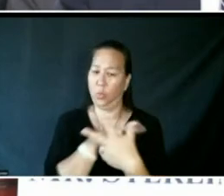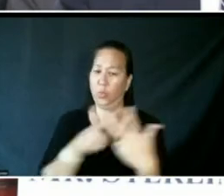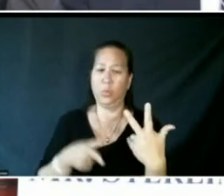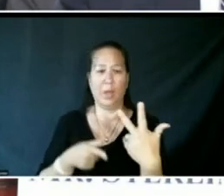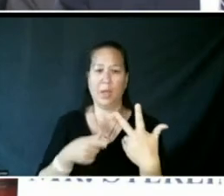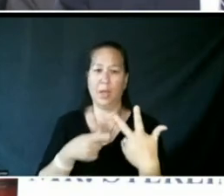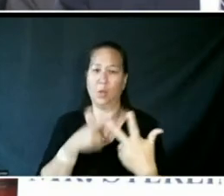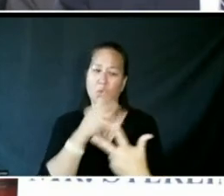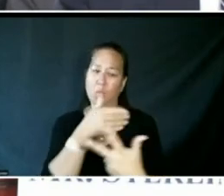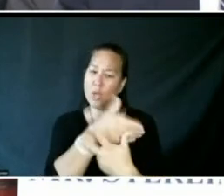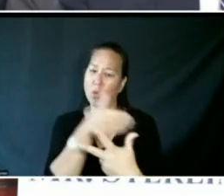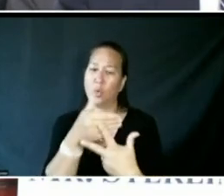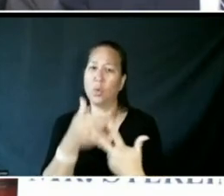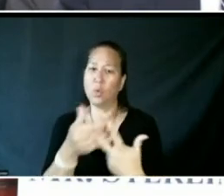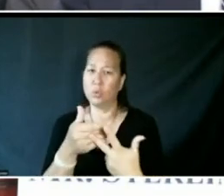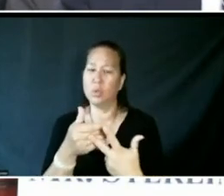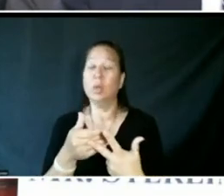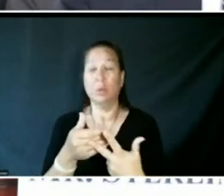Trump did come up short.